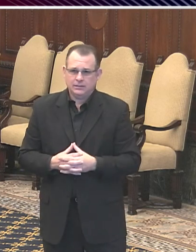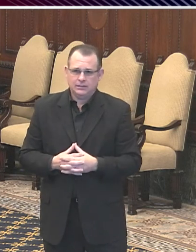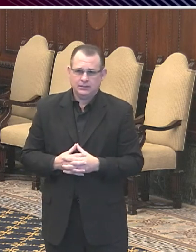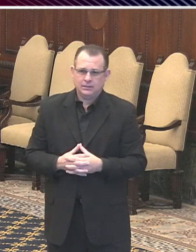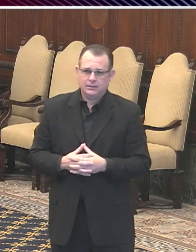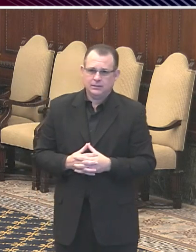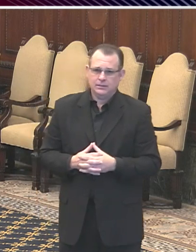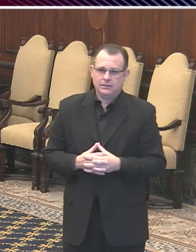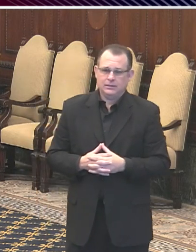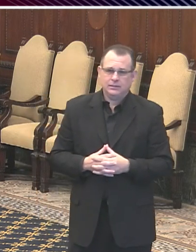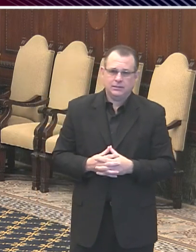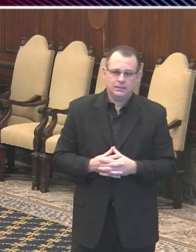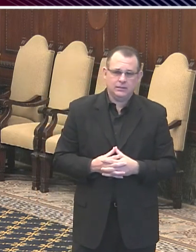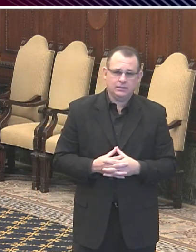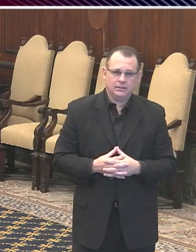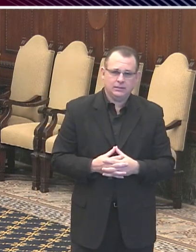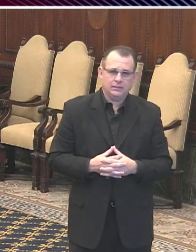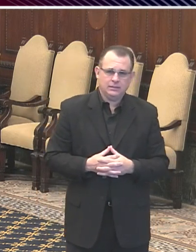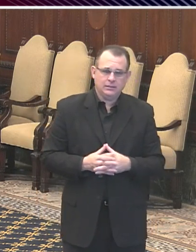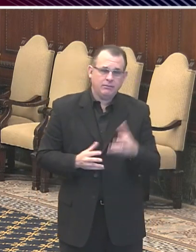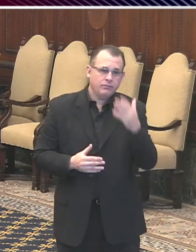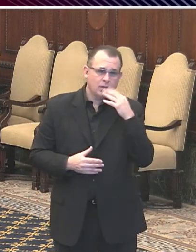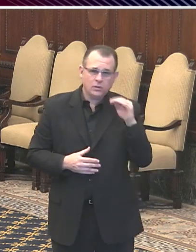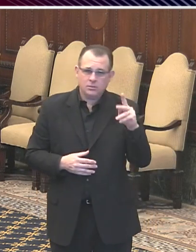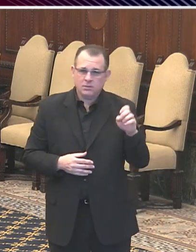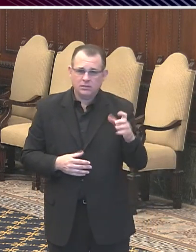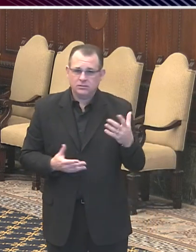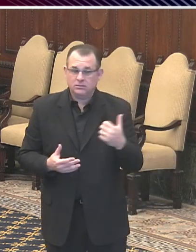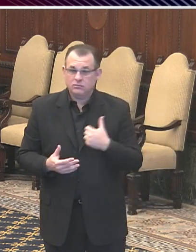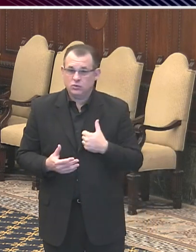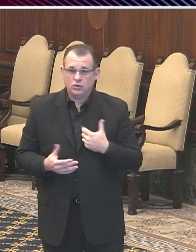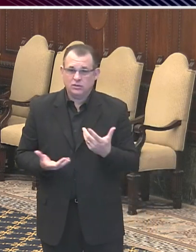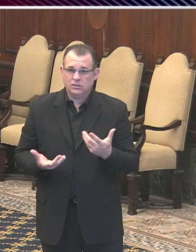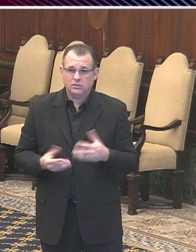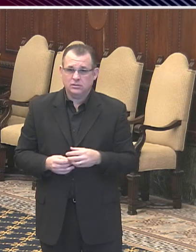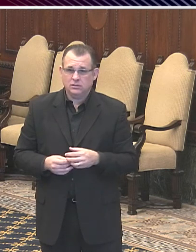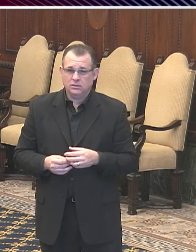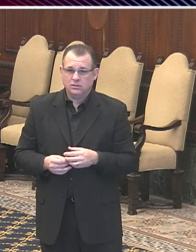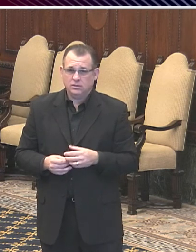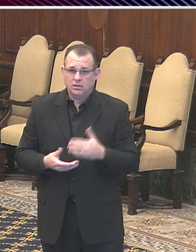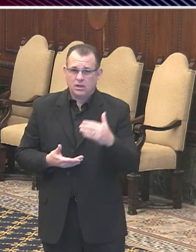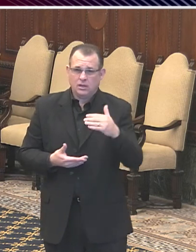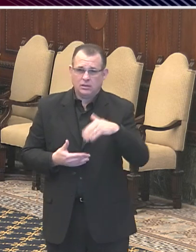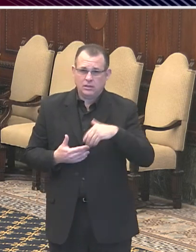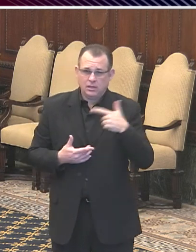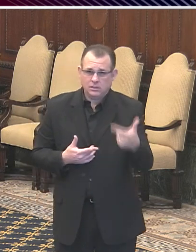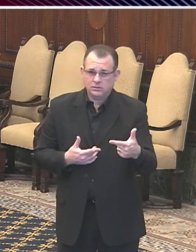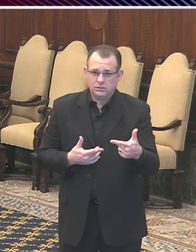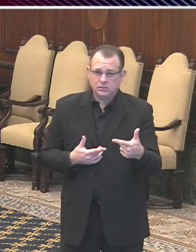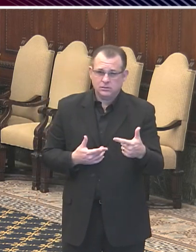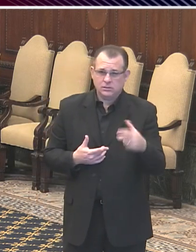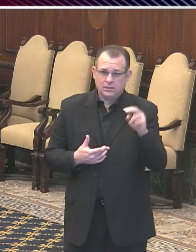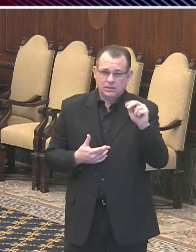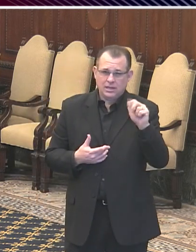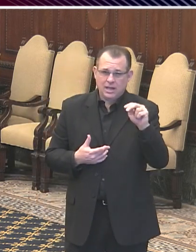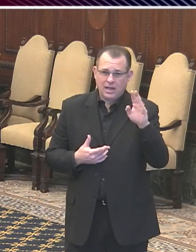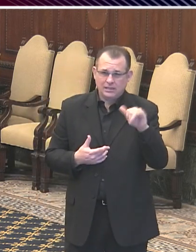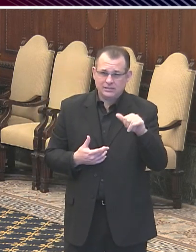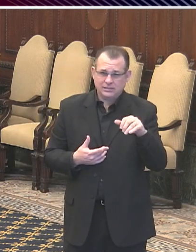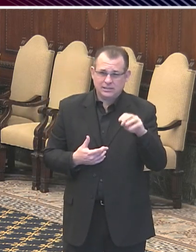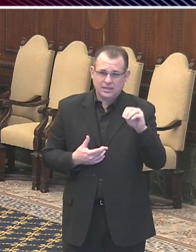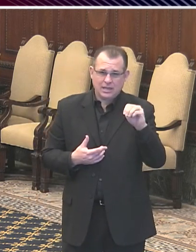Okay. Thank you, Mike. Yep. All right, Andy Metzger, you can go ahead.